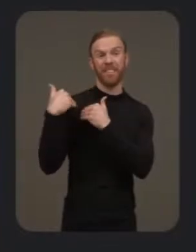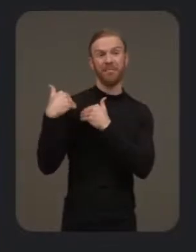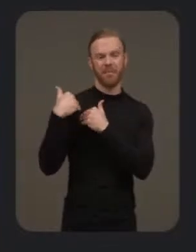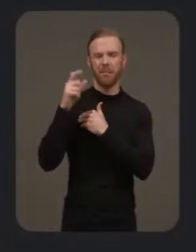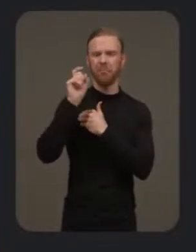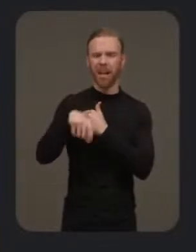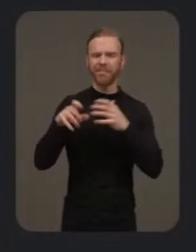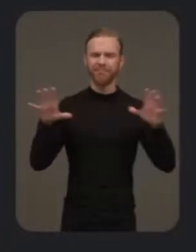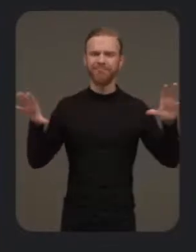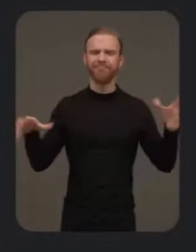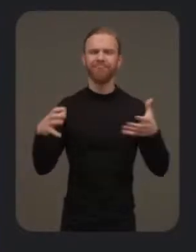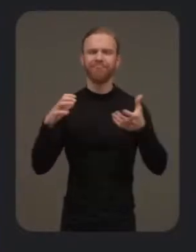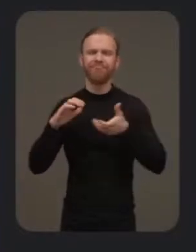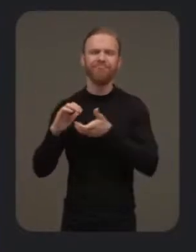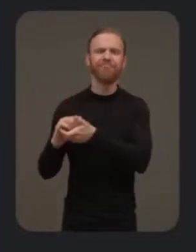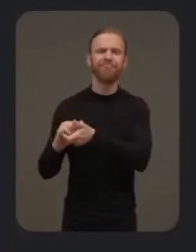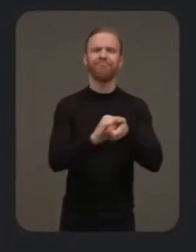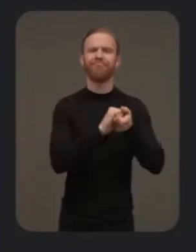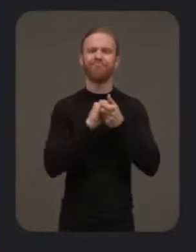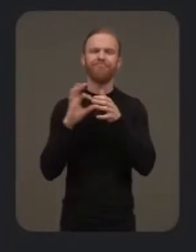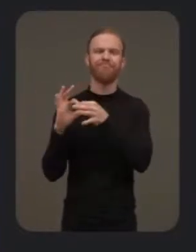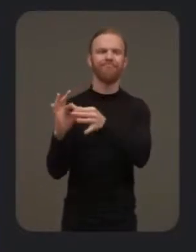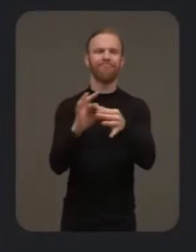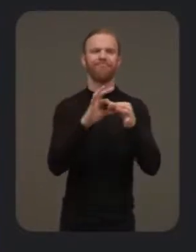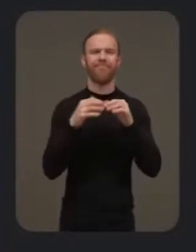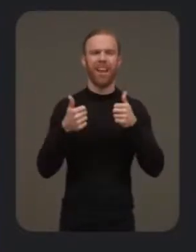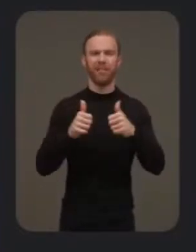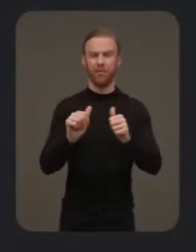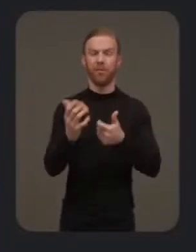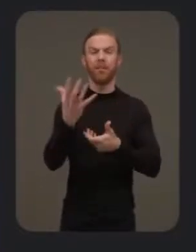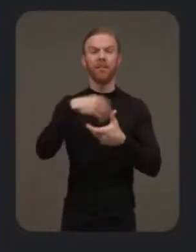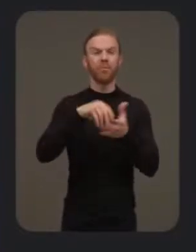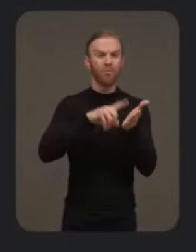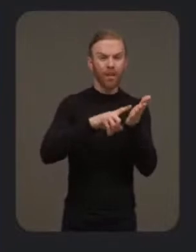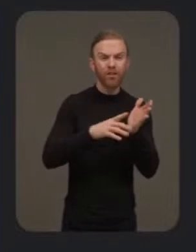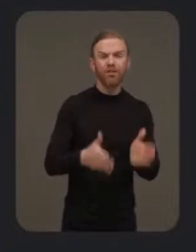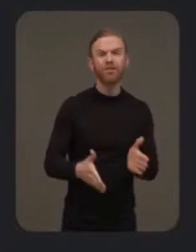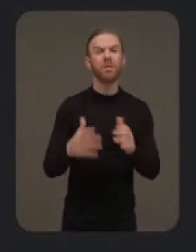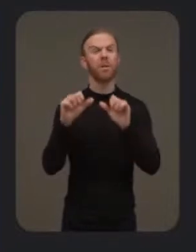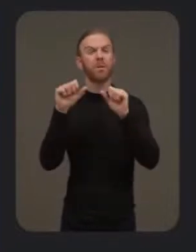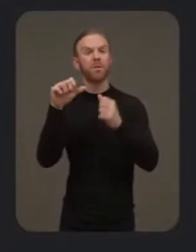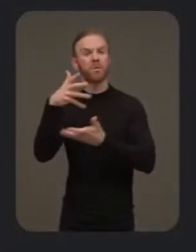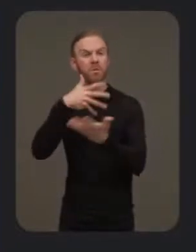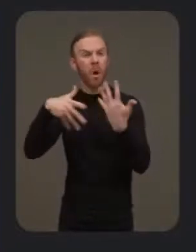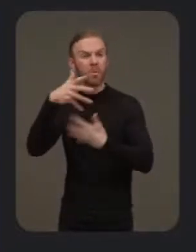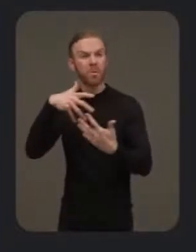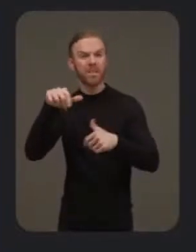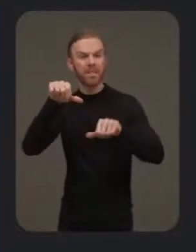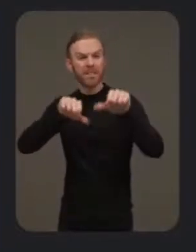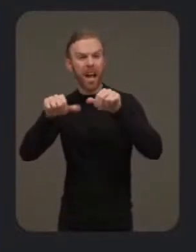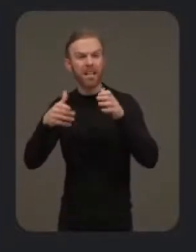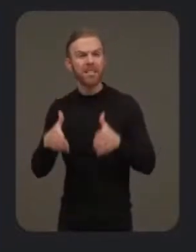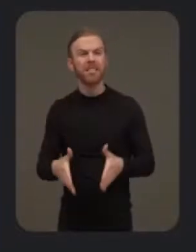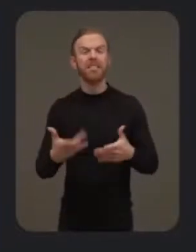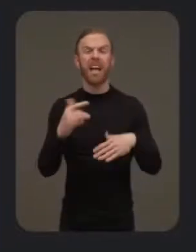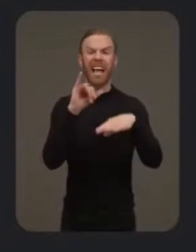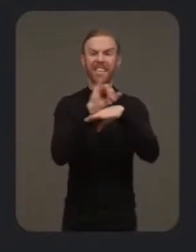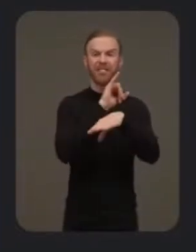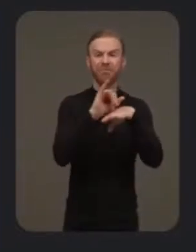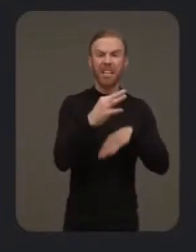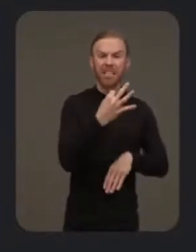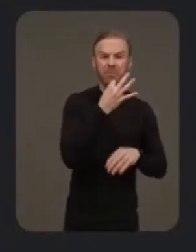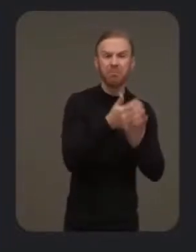responsibly must be a collective effort involving researchers, social scientists, industry